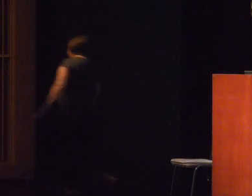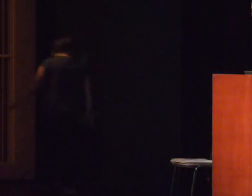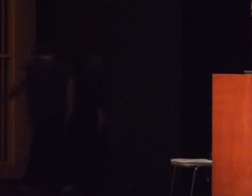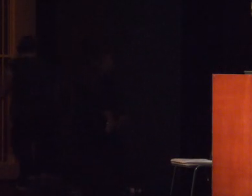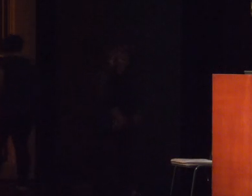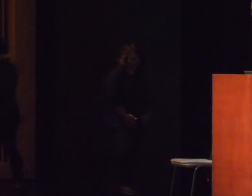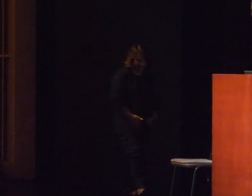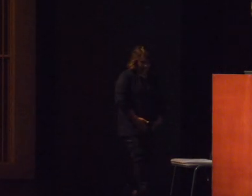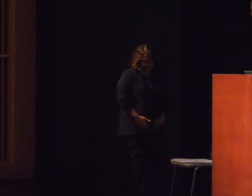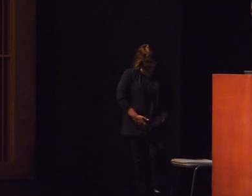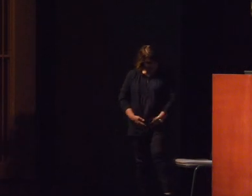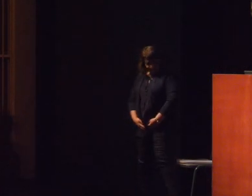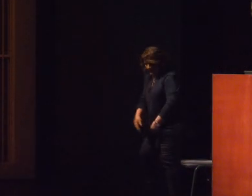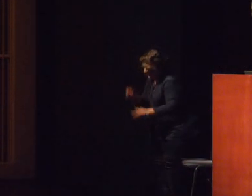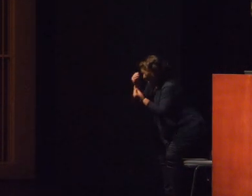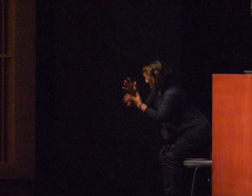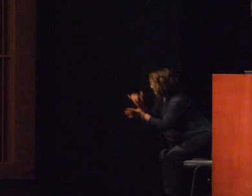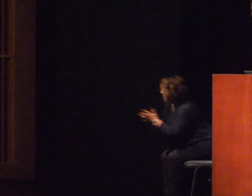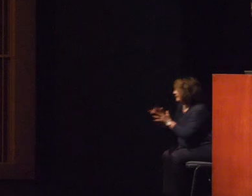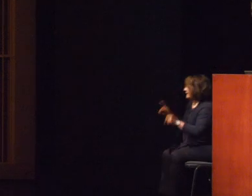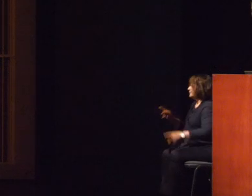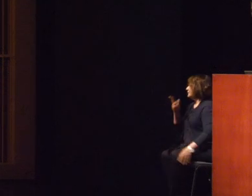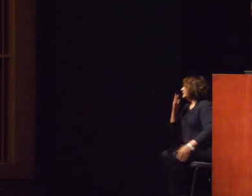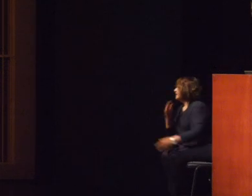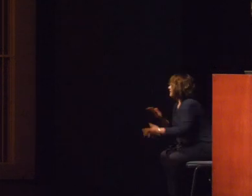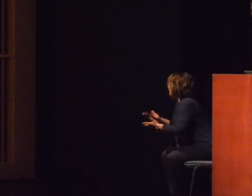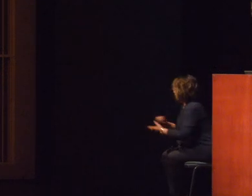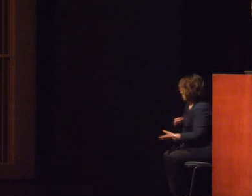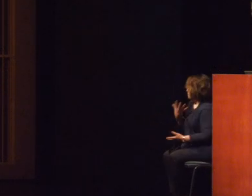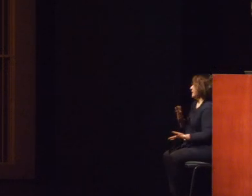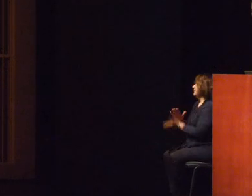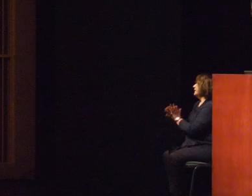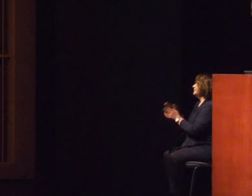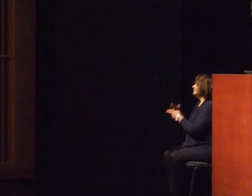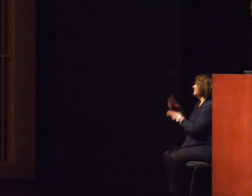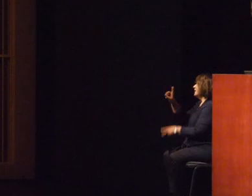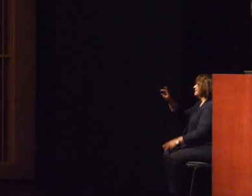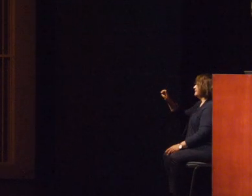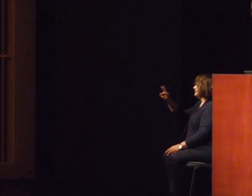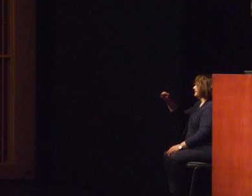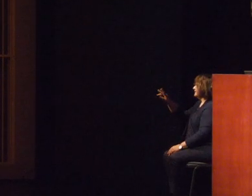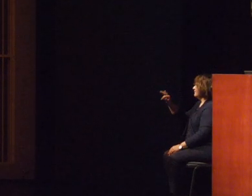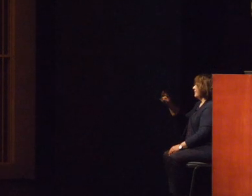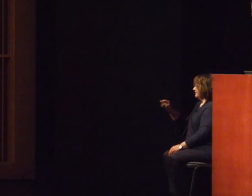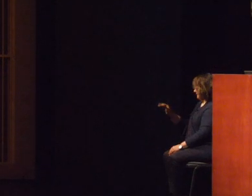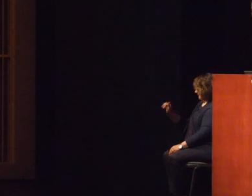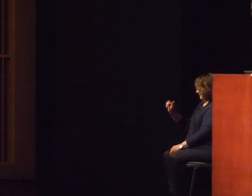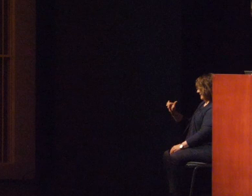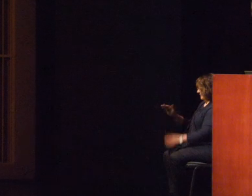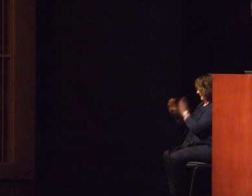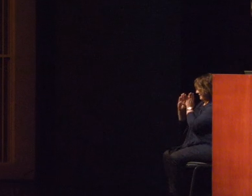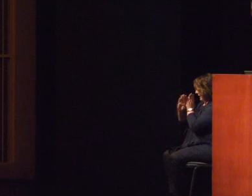person is a person of color. So white kind of becomes the default. In the same way that heterosexuality in